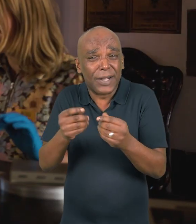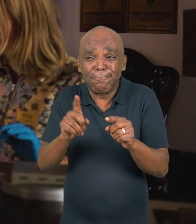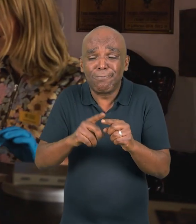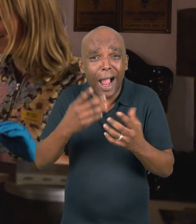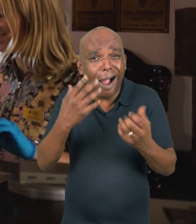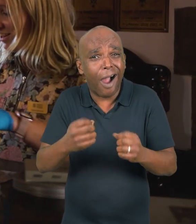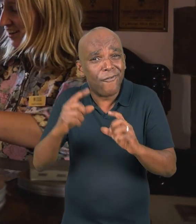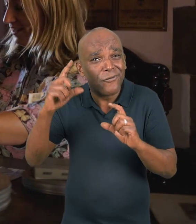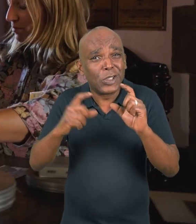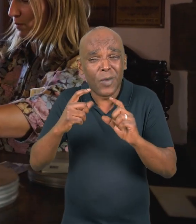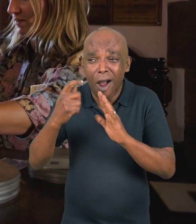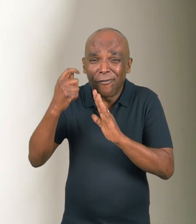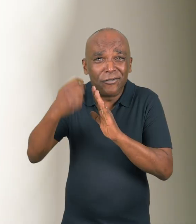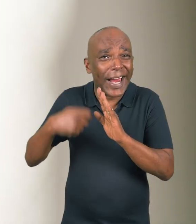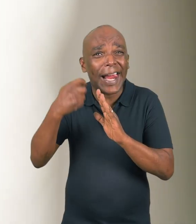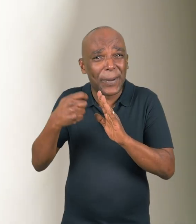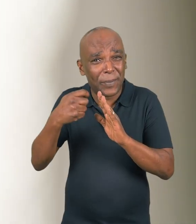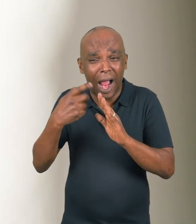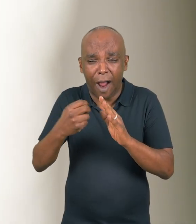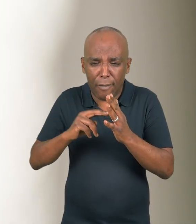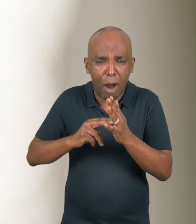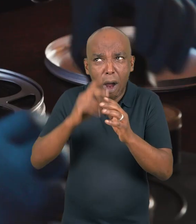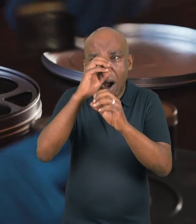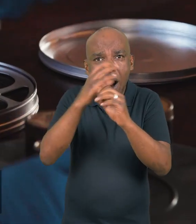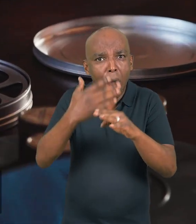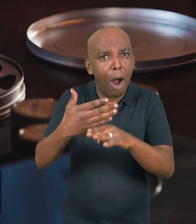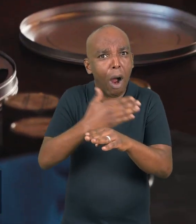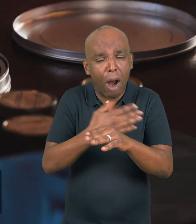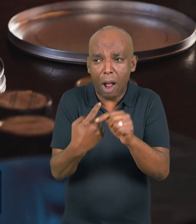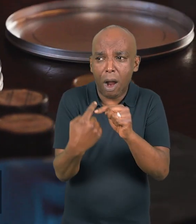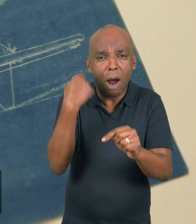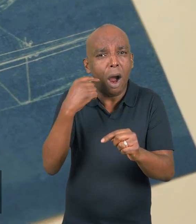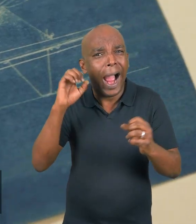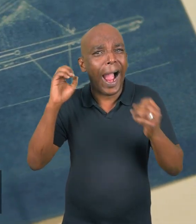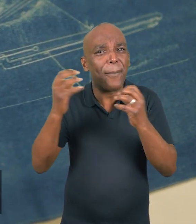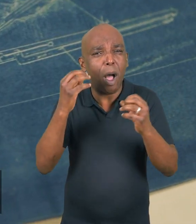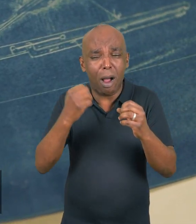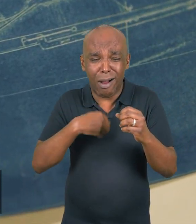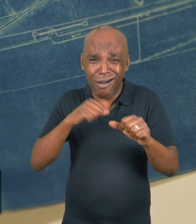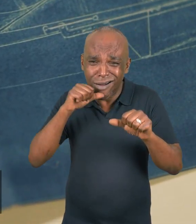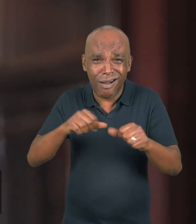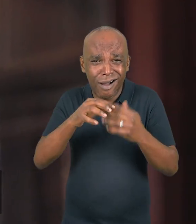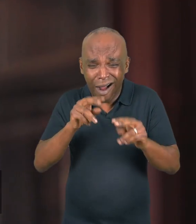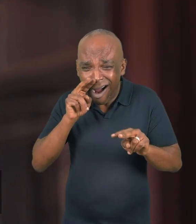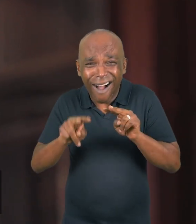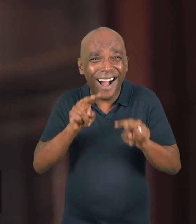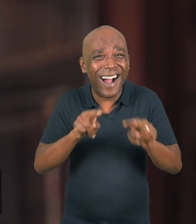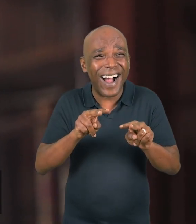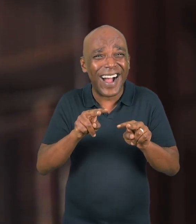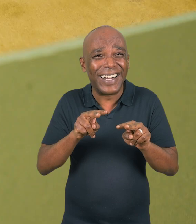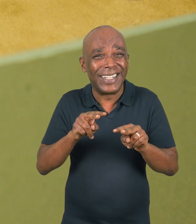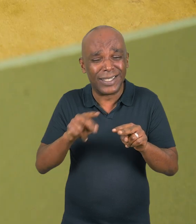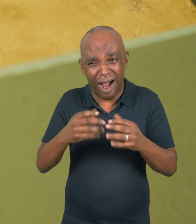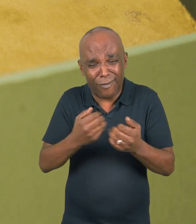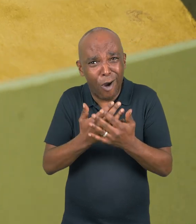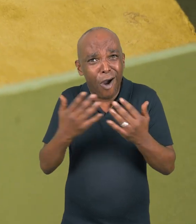has photographs, it has films, it has blueprints for early ambulance litters, which are some of my favourite things.